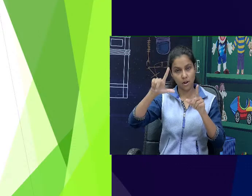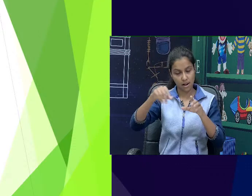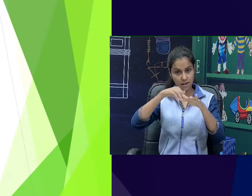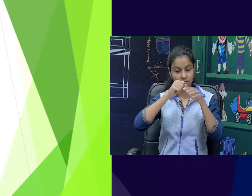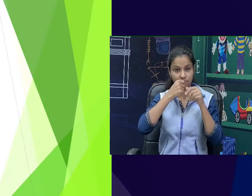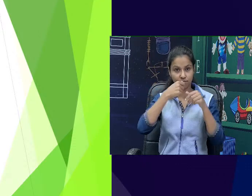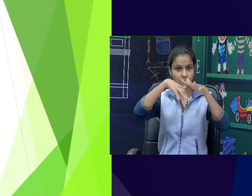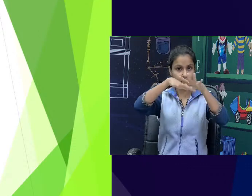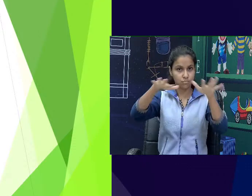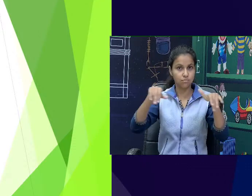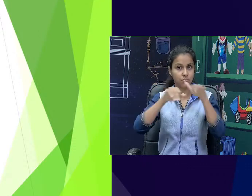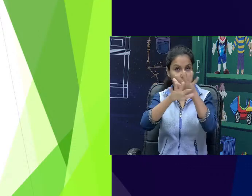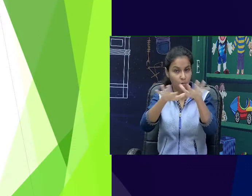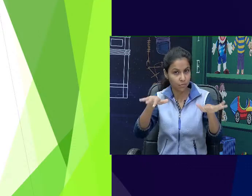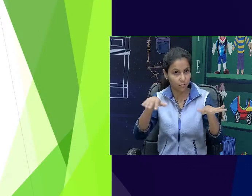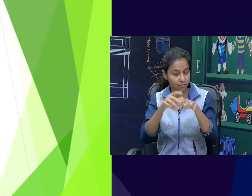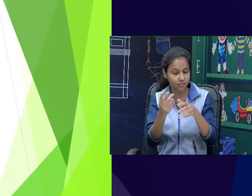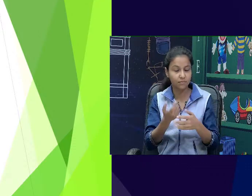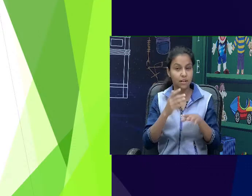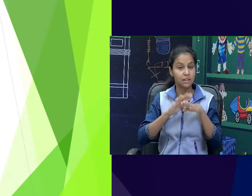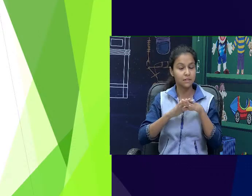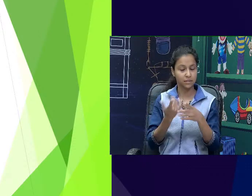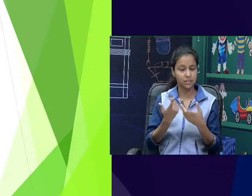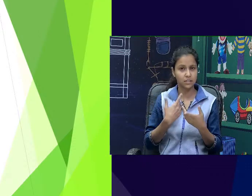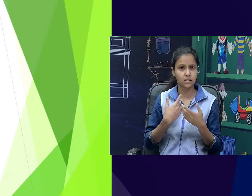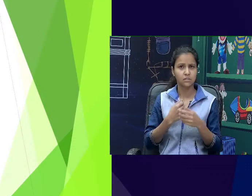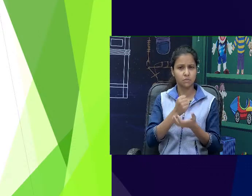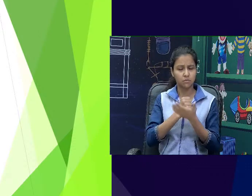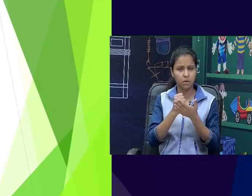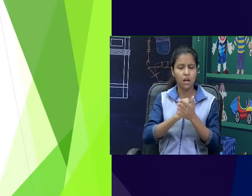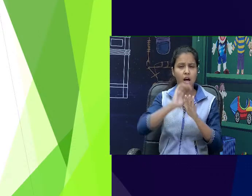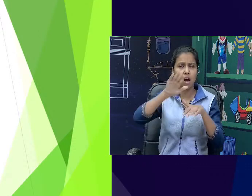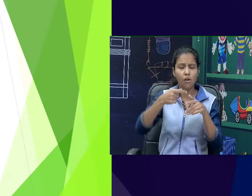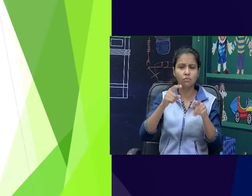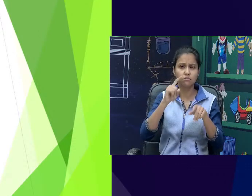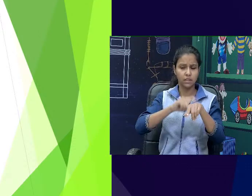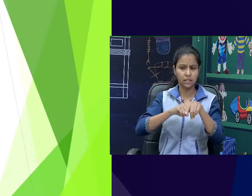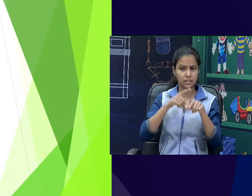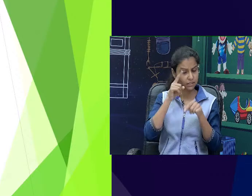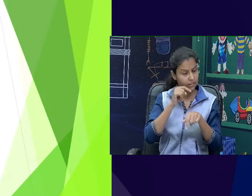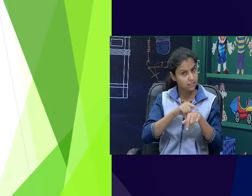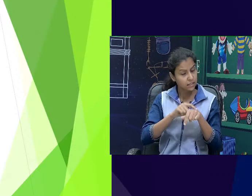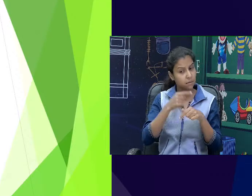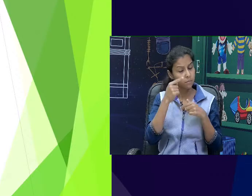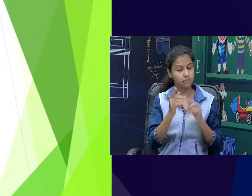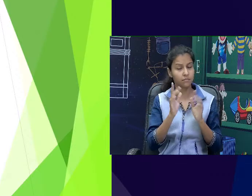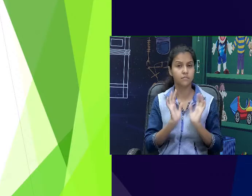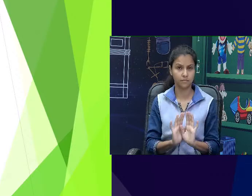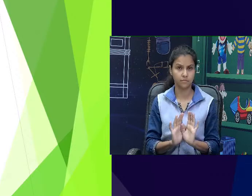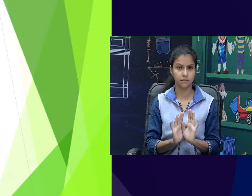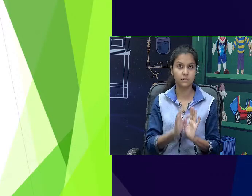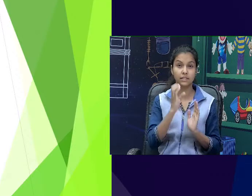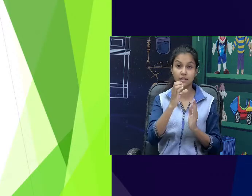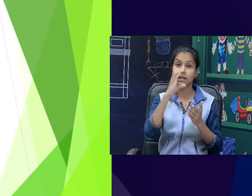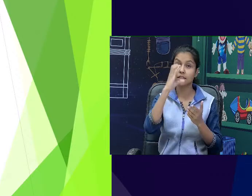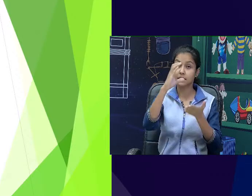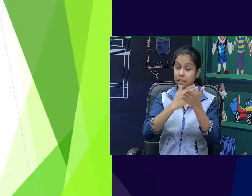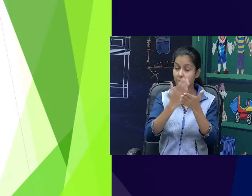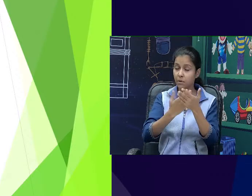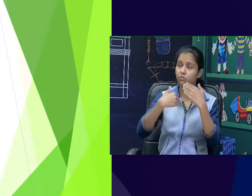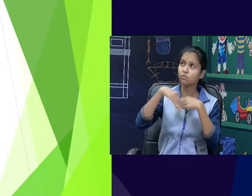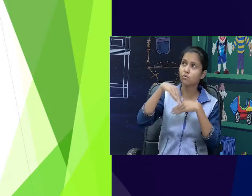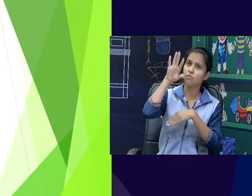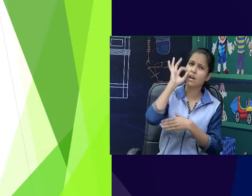river, which is showing that how the river was at that time, because it is the chapter is a very